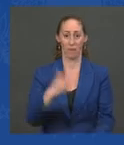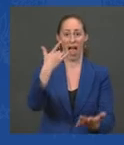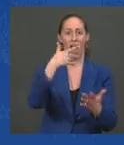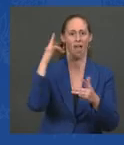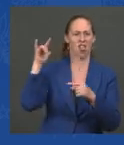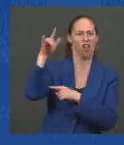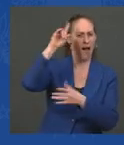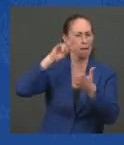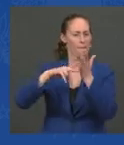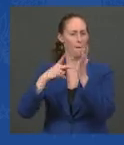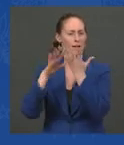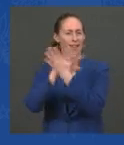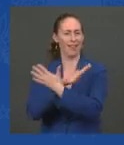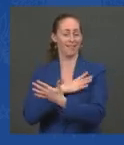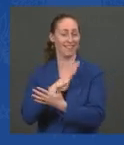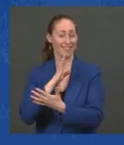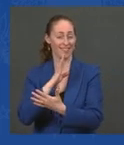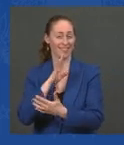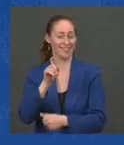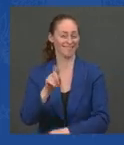shoes as a Morehouse man.